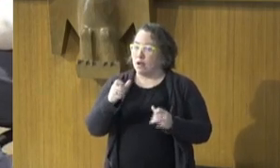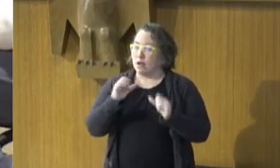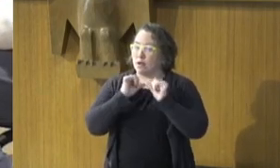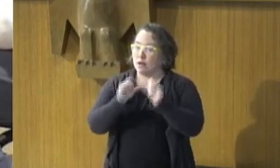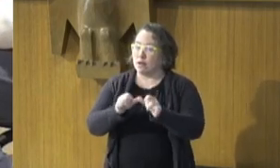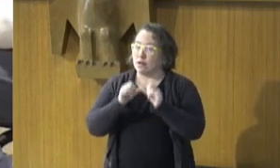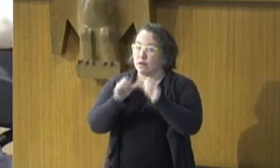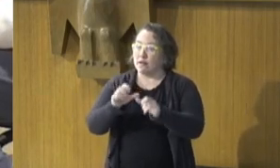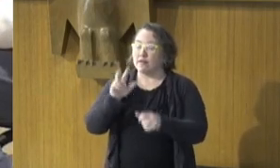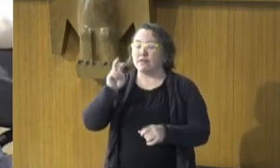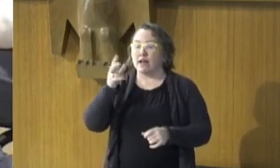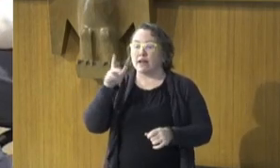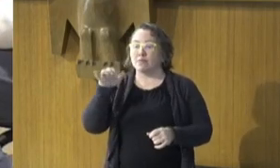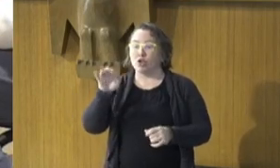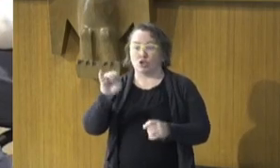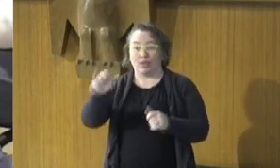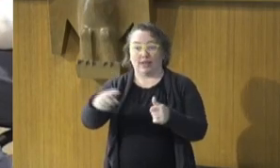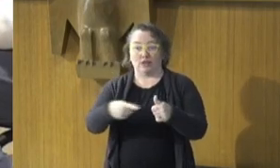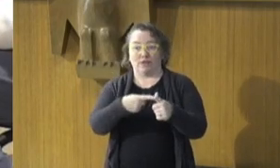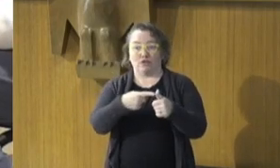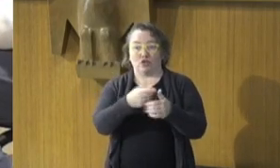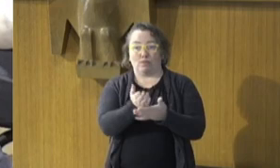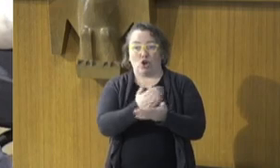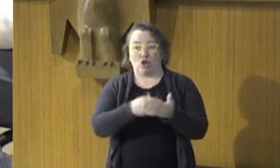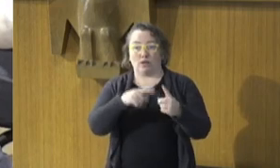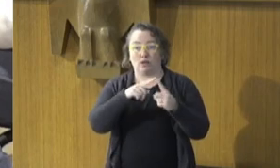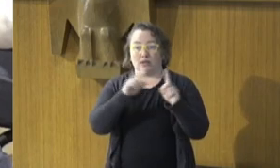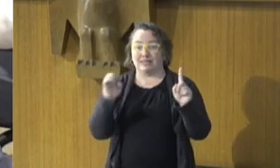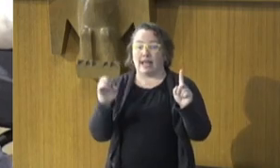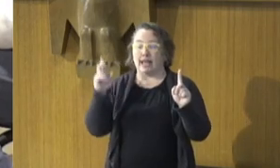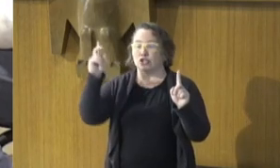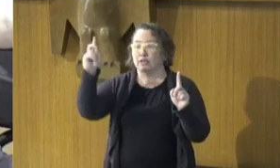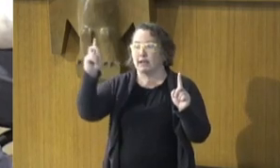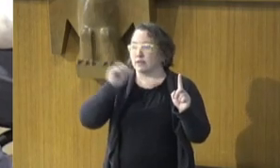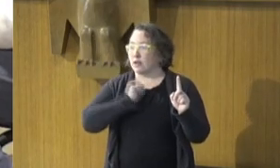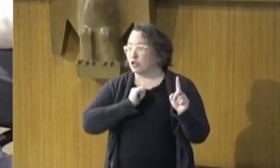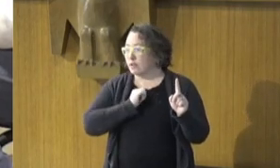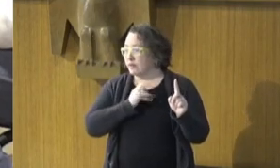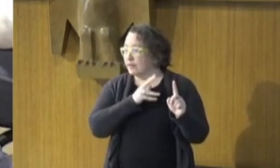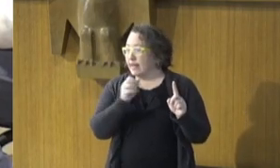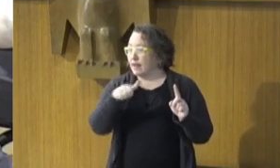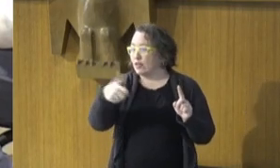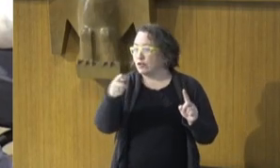difficult. Yeah. So that's the first part, I think, is educating ourselves and talking about that.